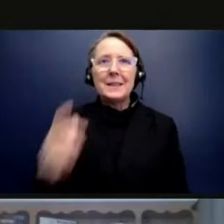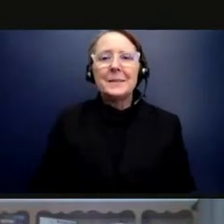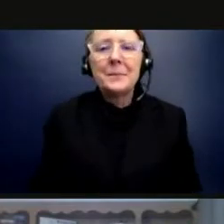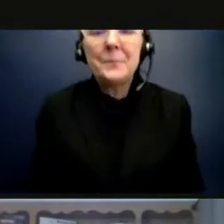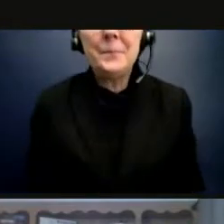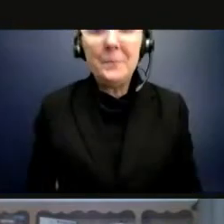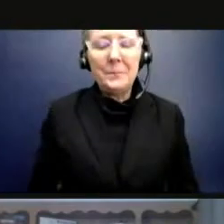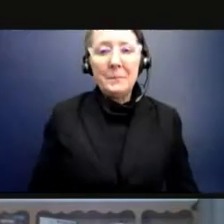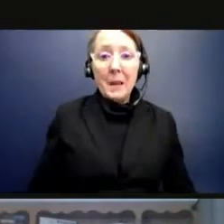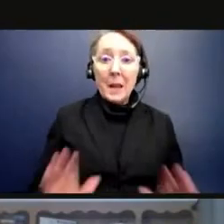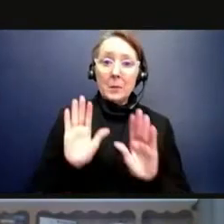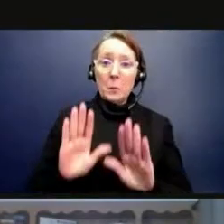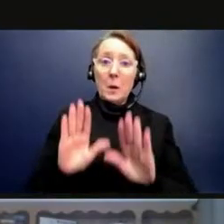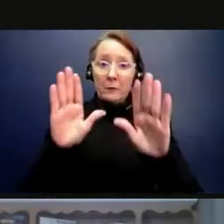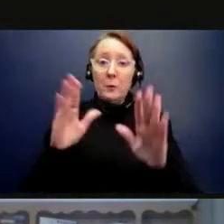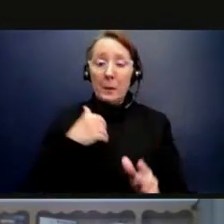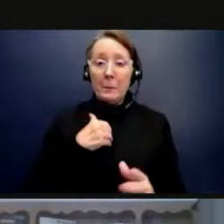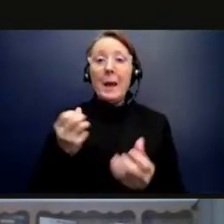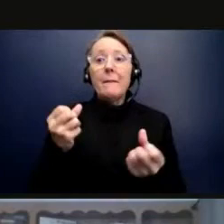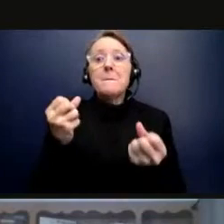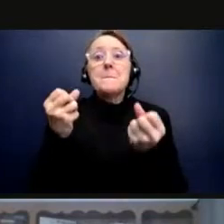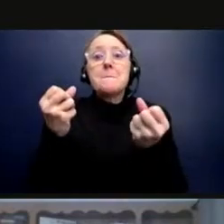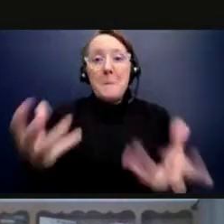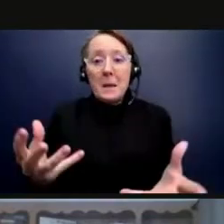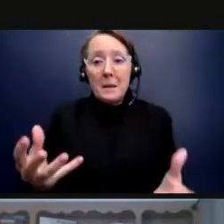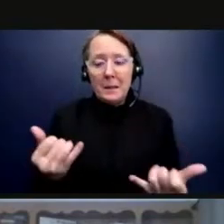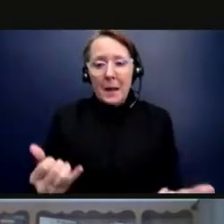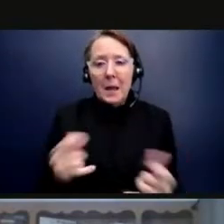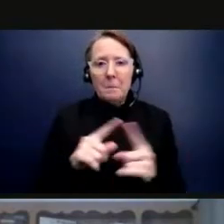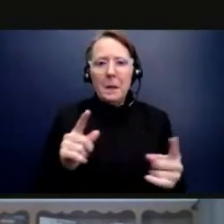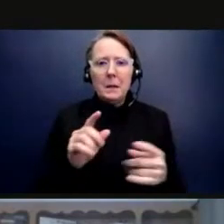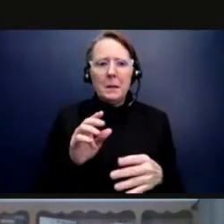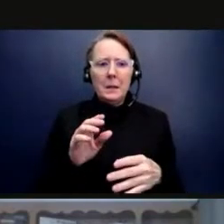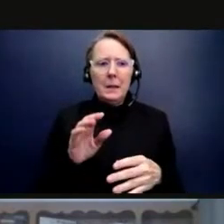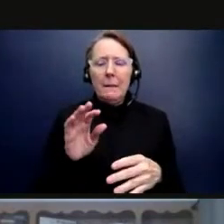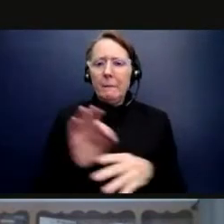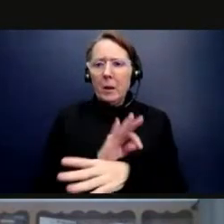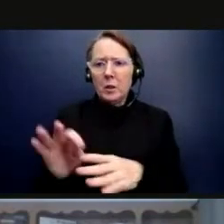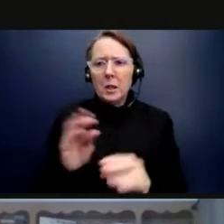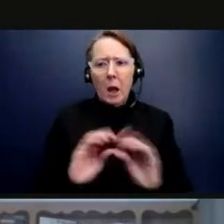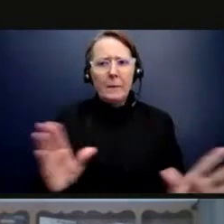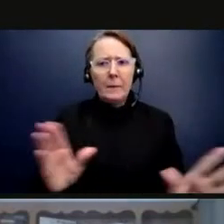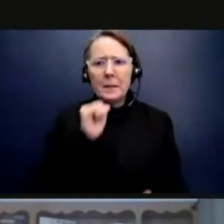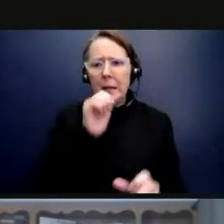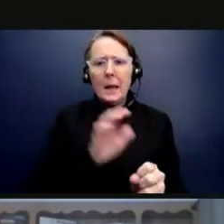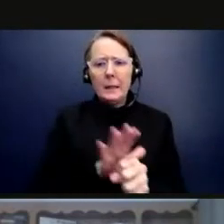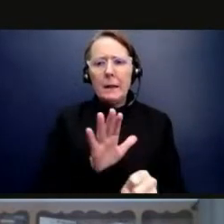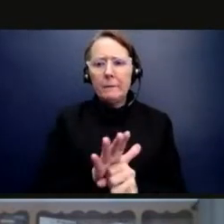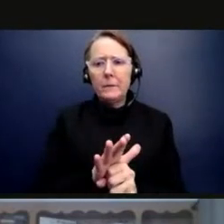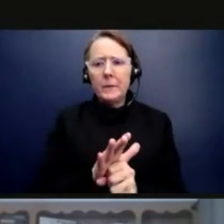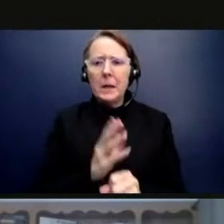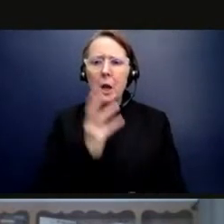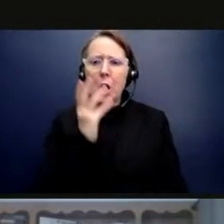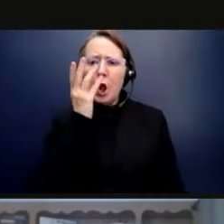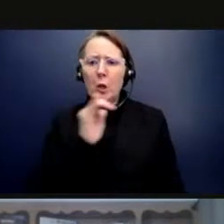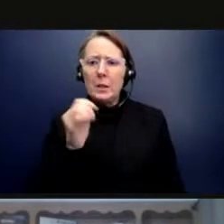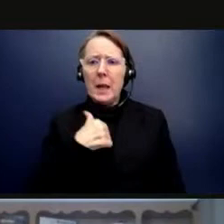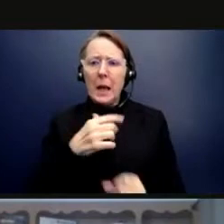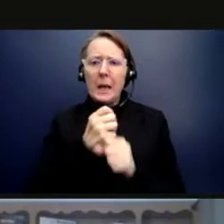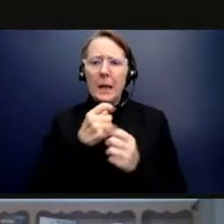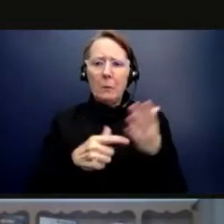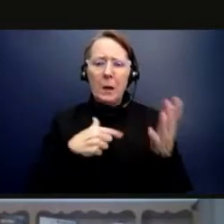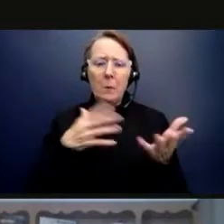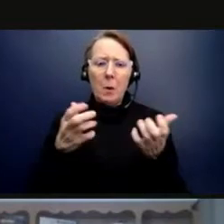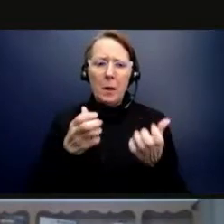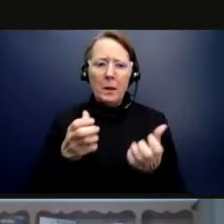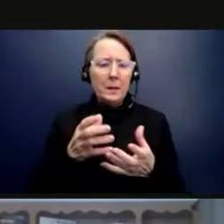that's great that we have that many, but functionally it's not enough. And that, it looks like we got what I wanted. Like we got half